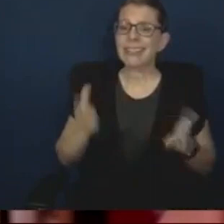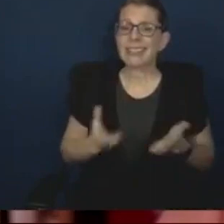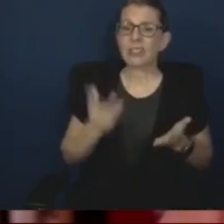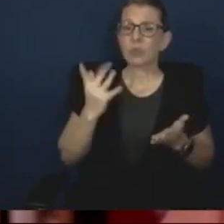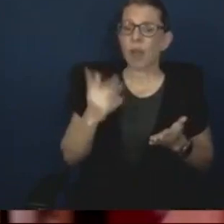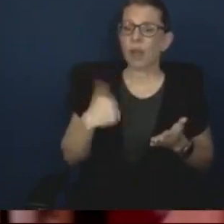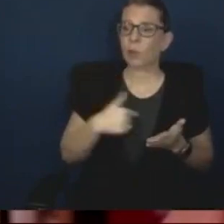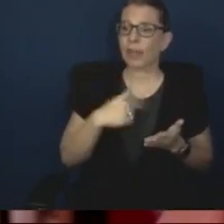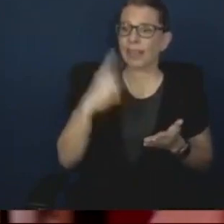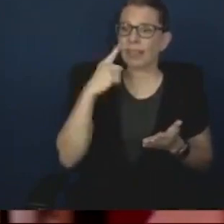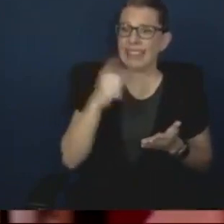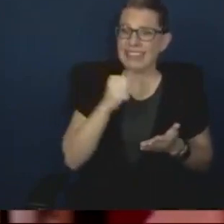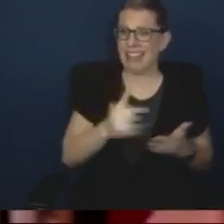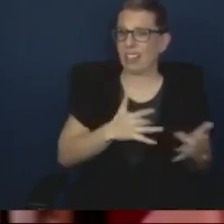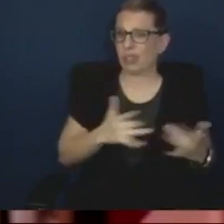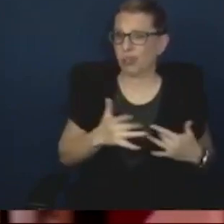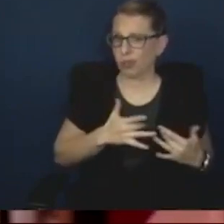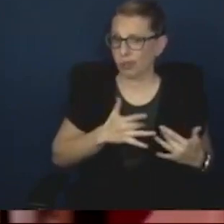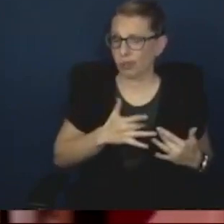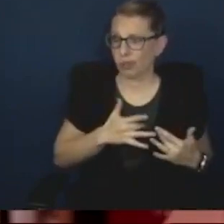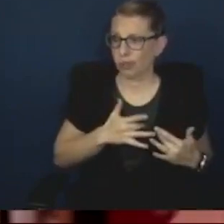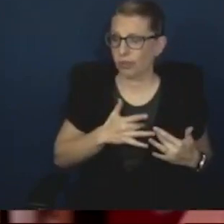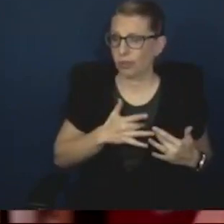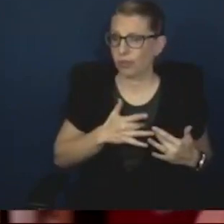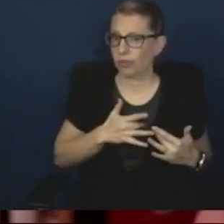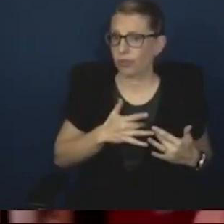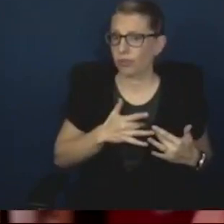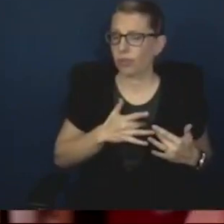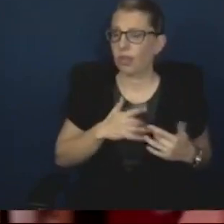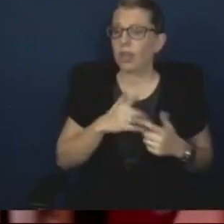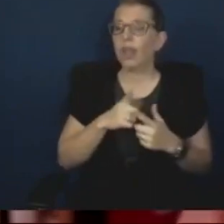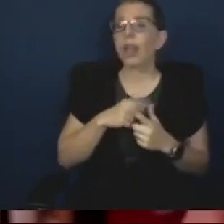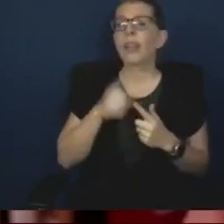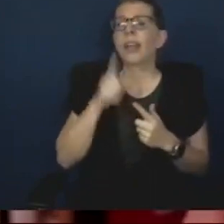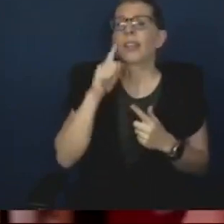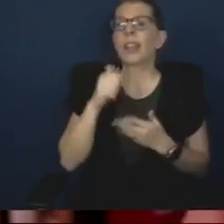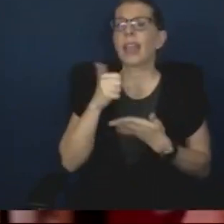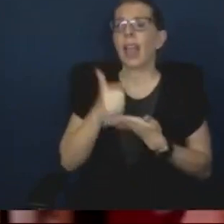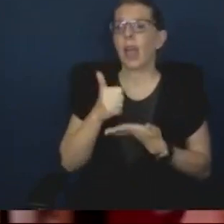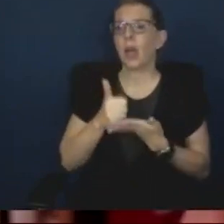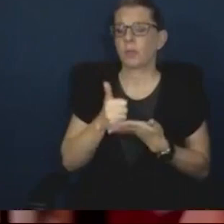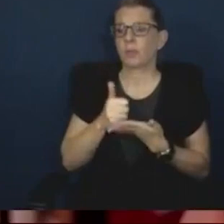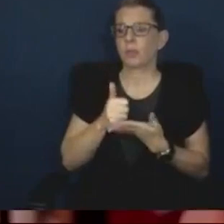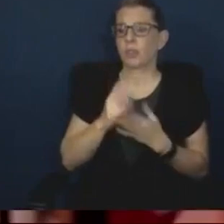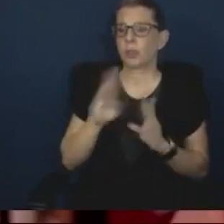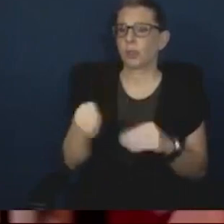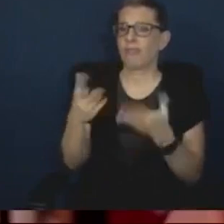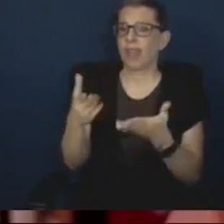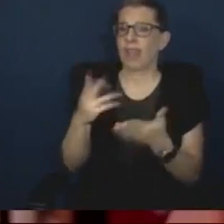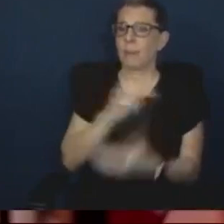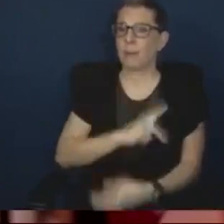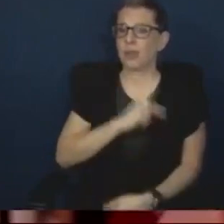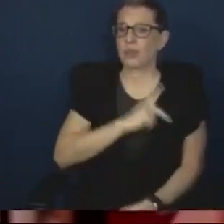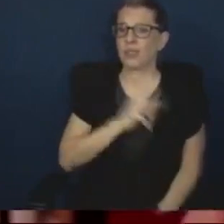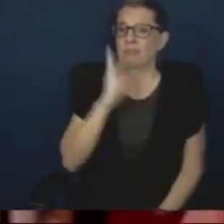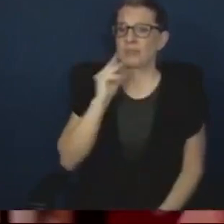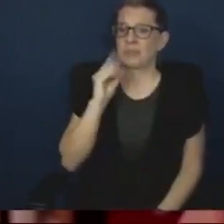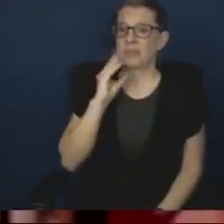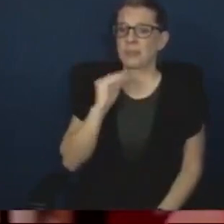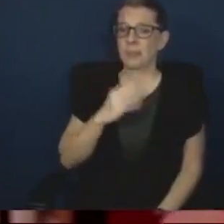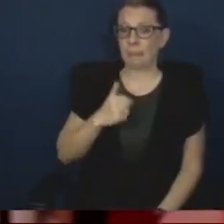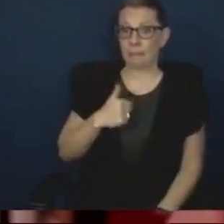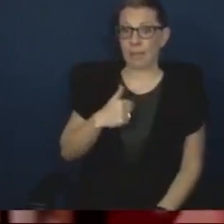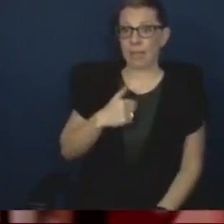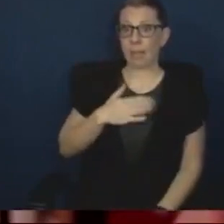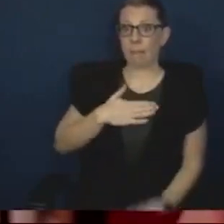really a concern. And then I think it's helpful to bring in personal experiences, like I and my whole family